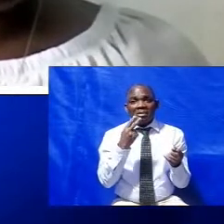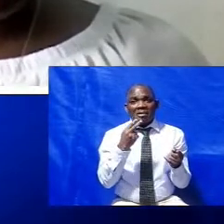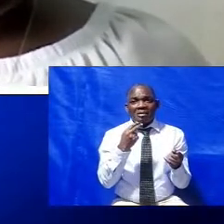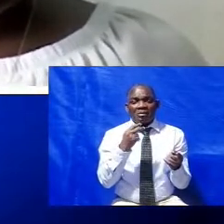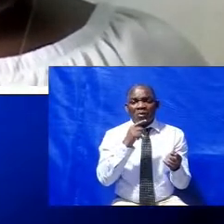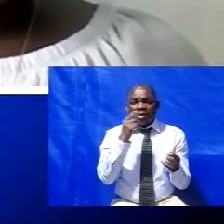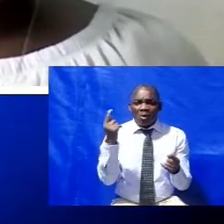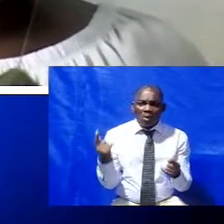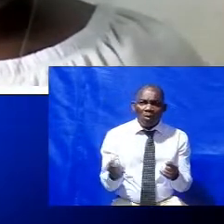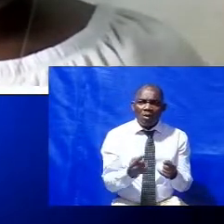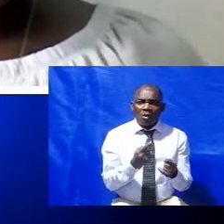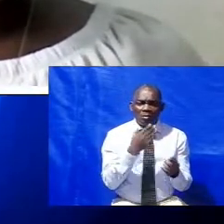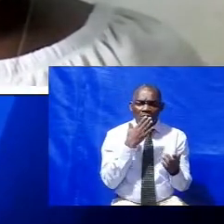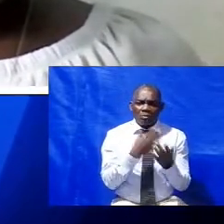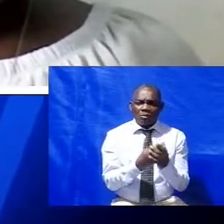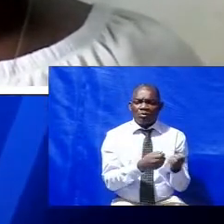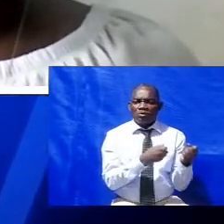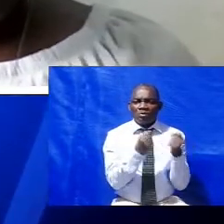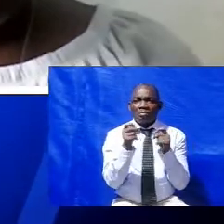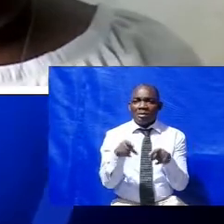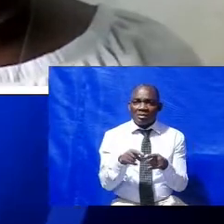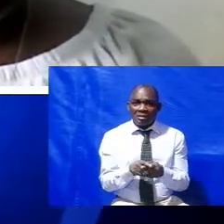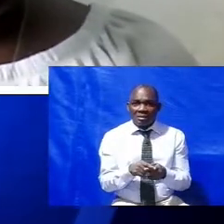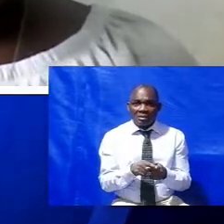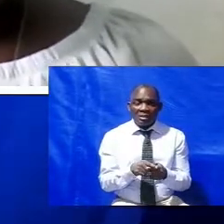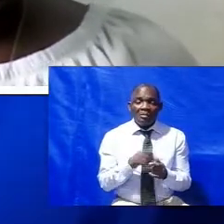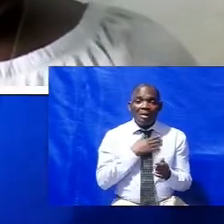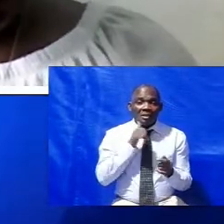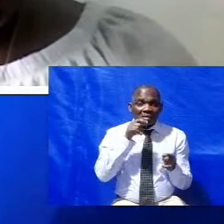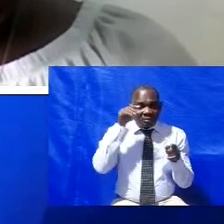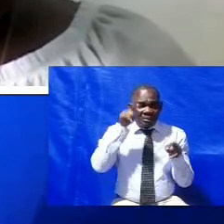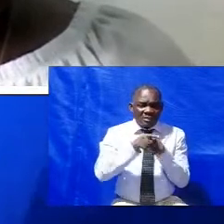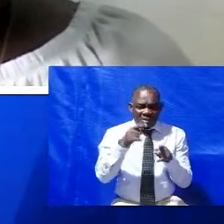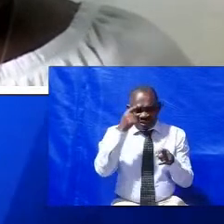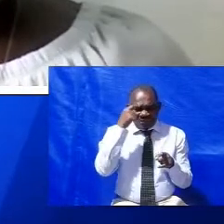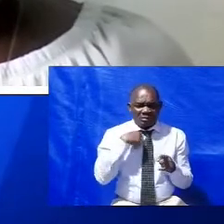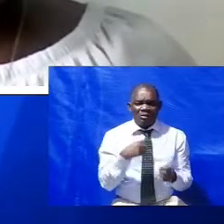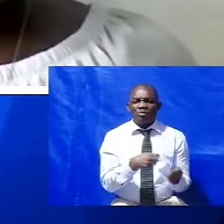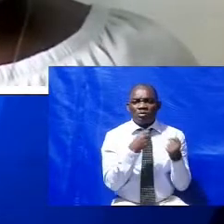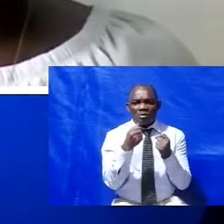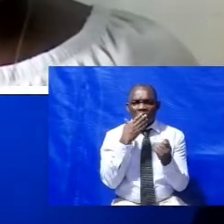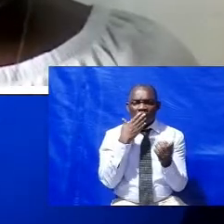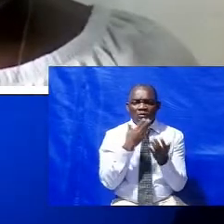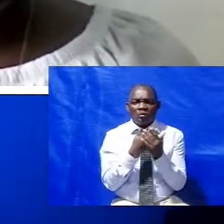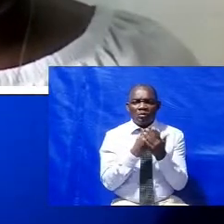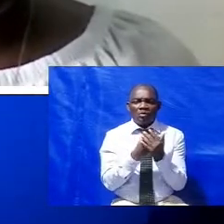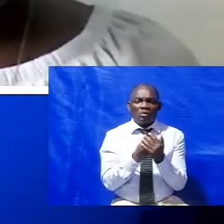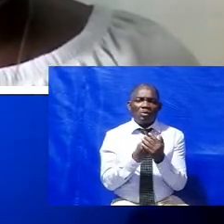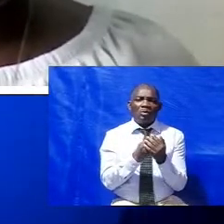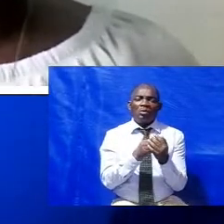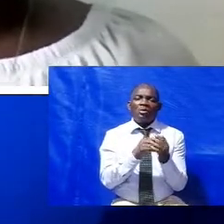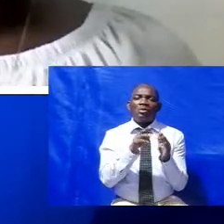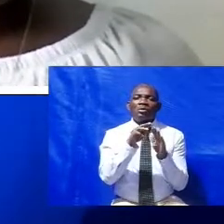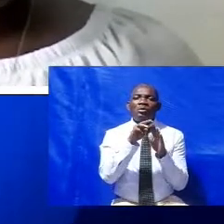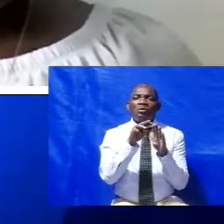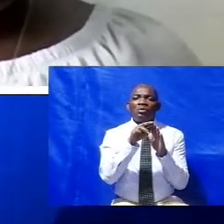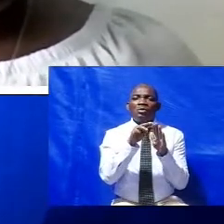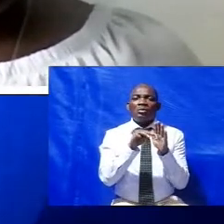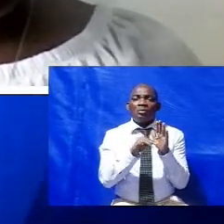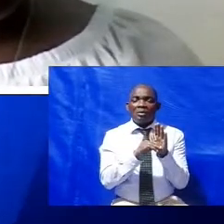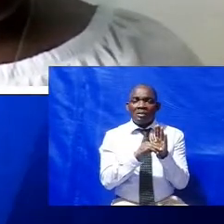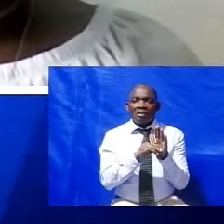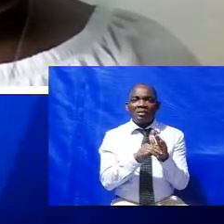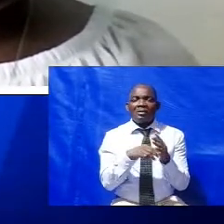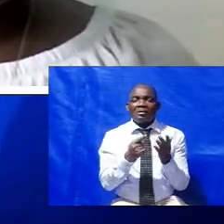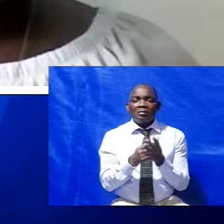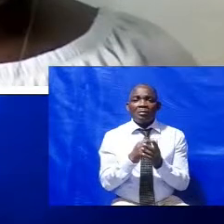They see a very strong person because that is what they tell me, and I am a very good model for them. Even